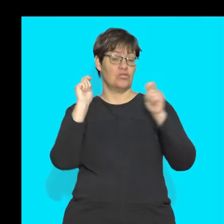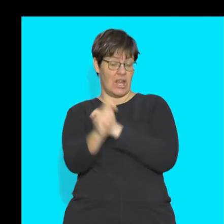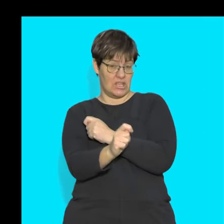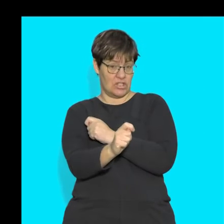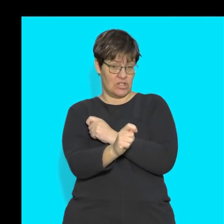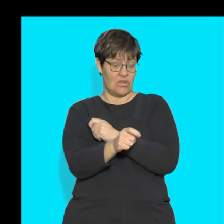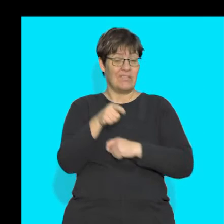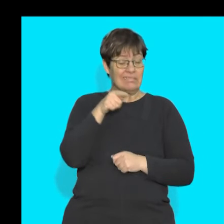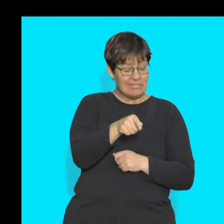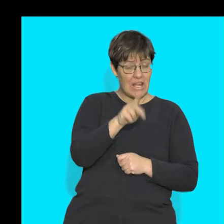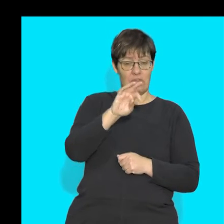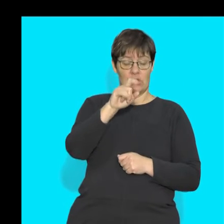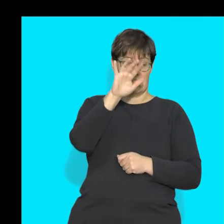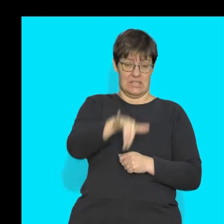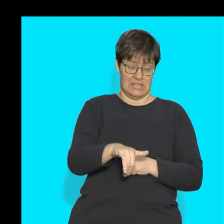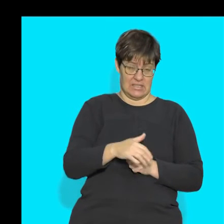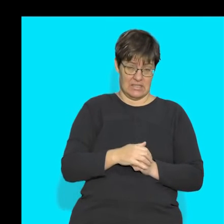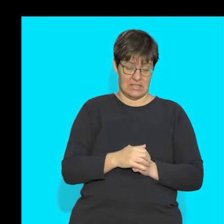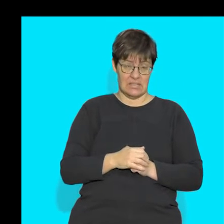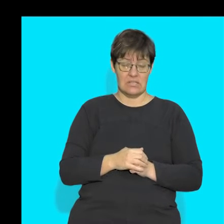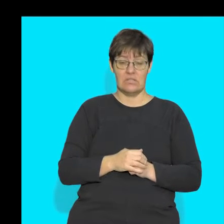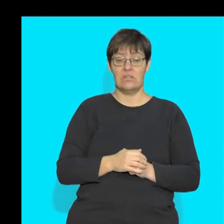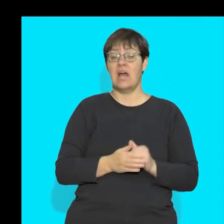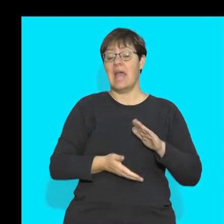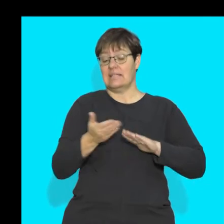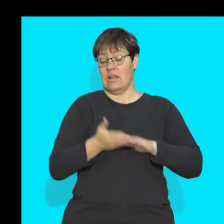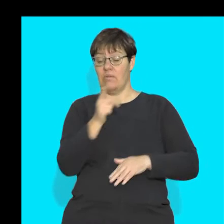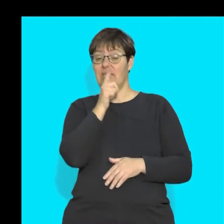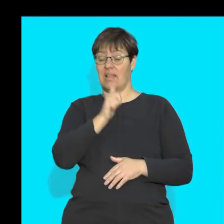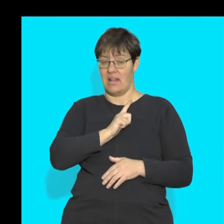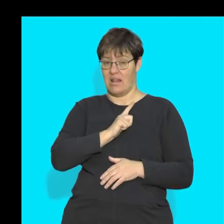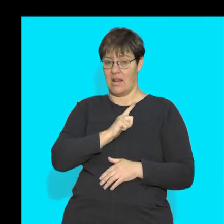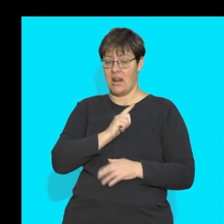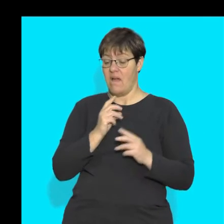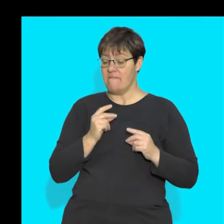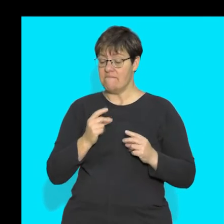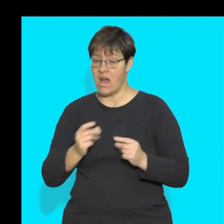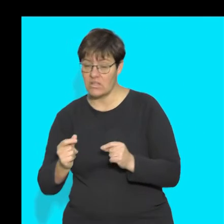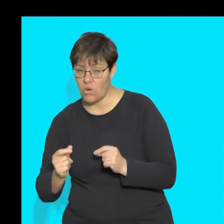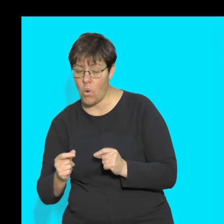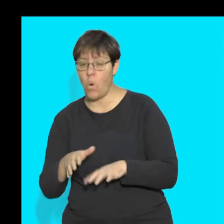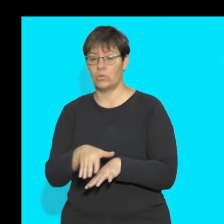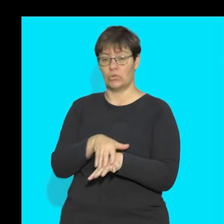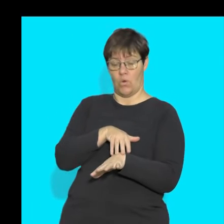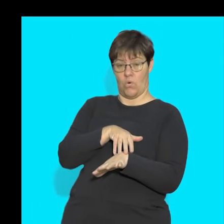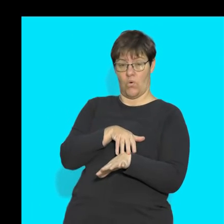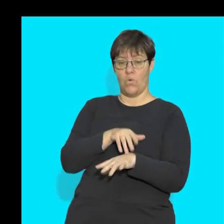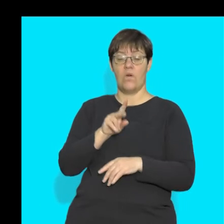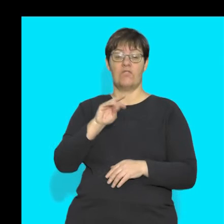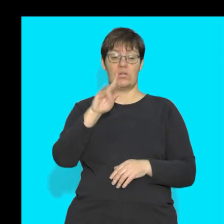change of velocity. So acceleration tells me how quickly or how slowly the